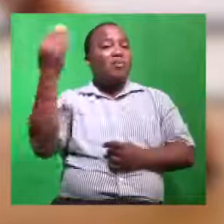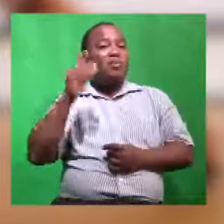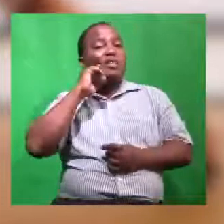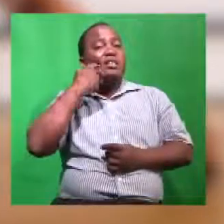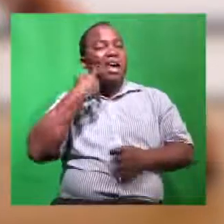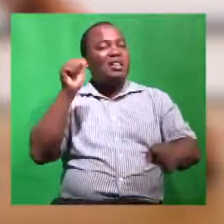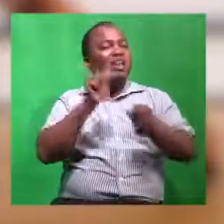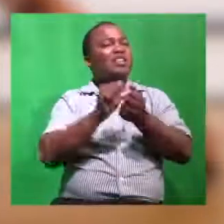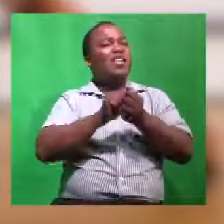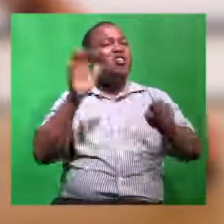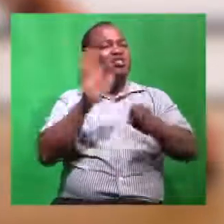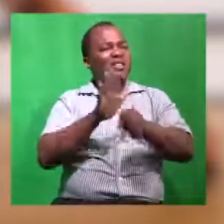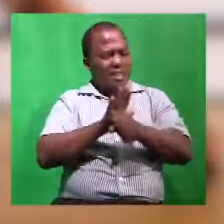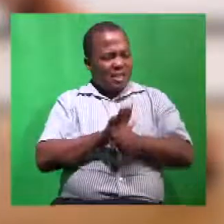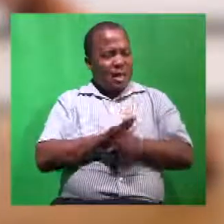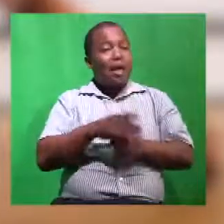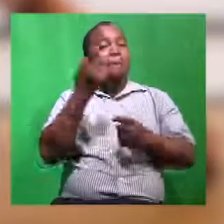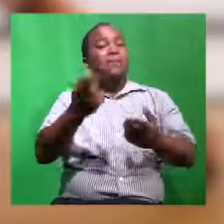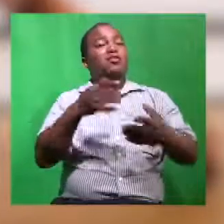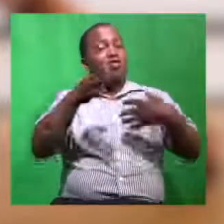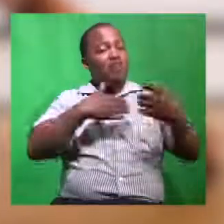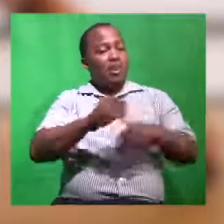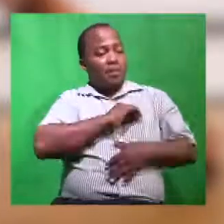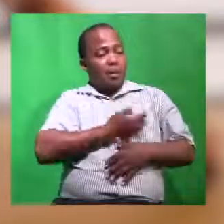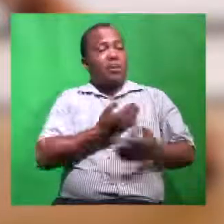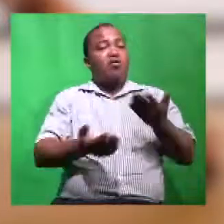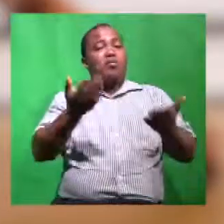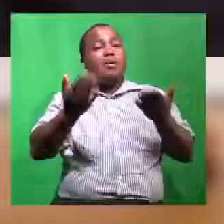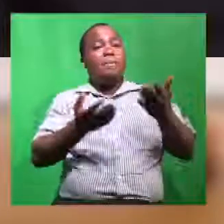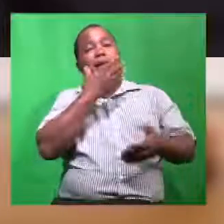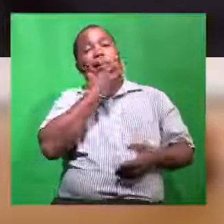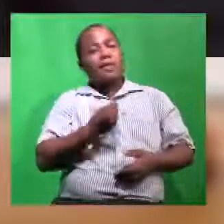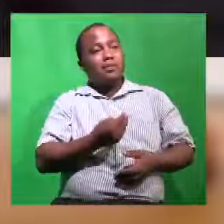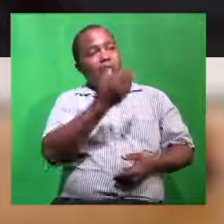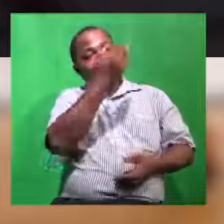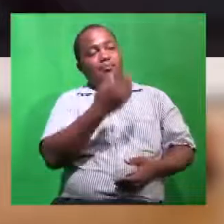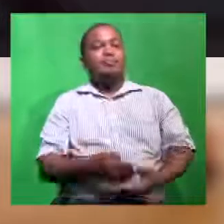tried a lot of things so as to help women to compare men.